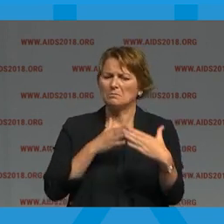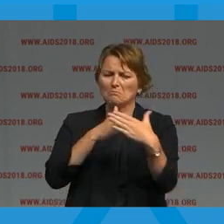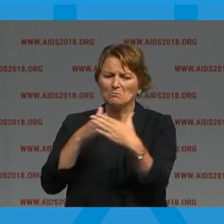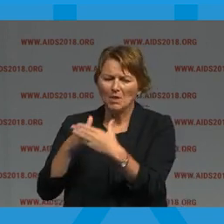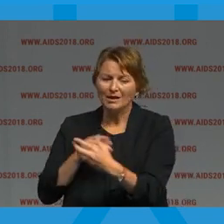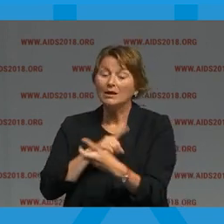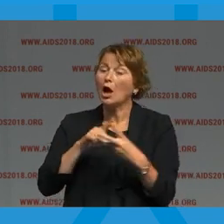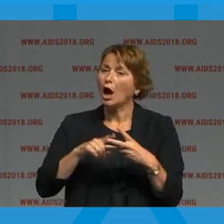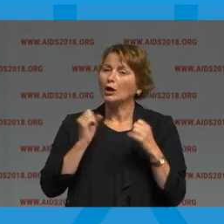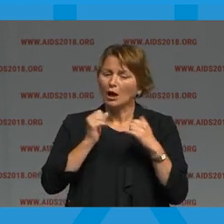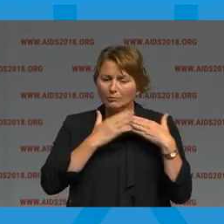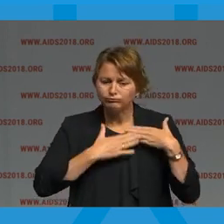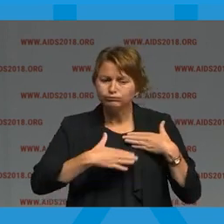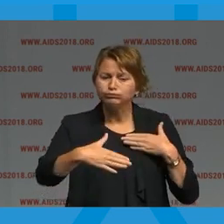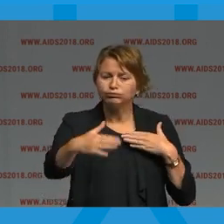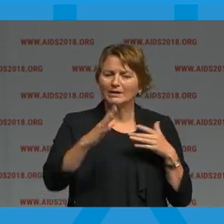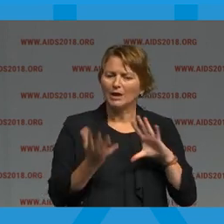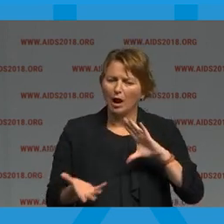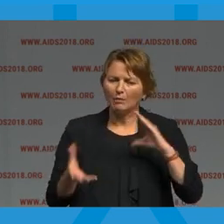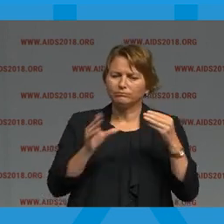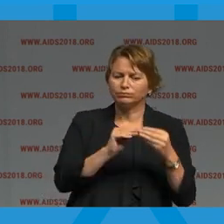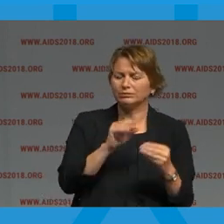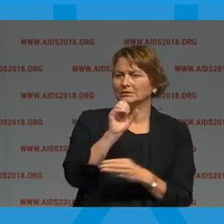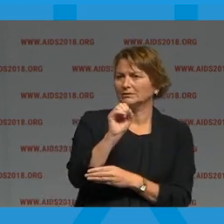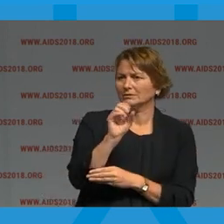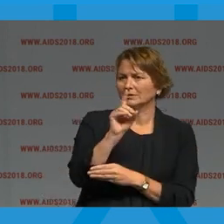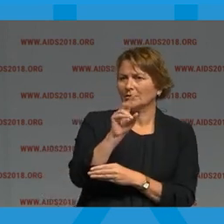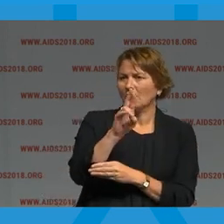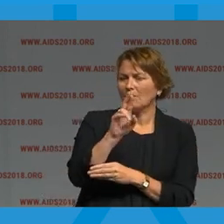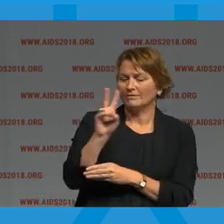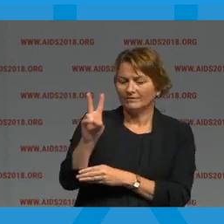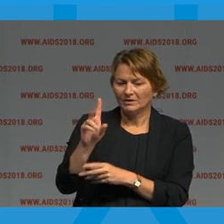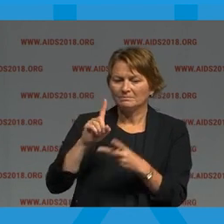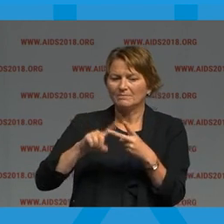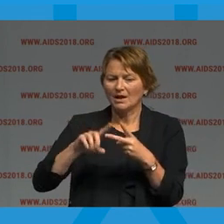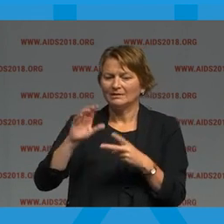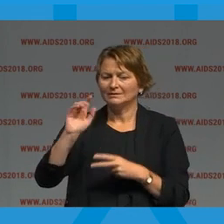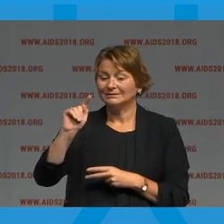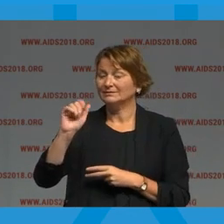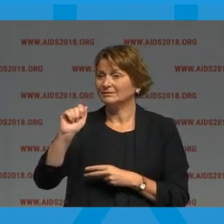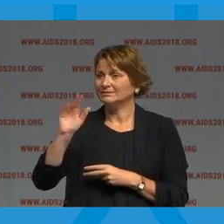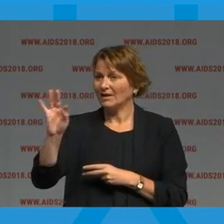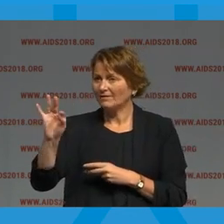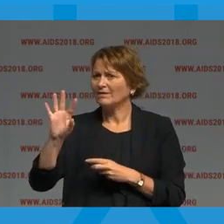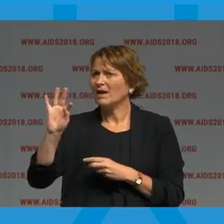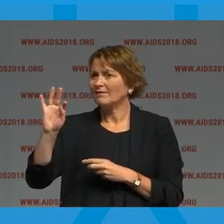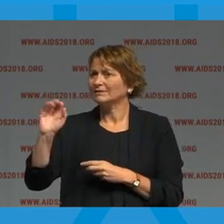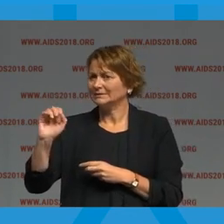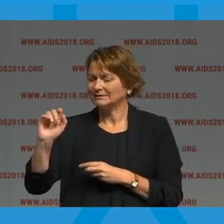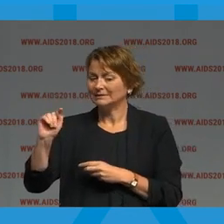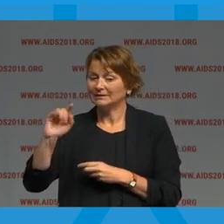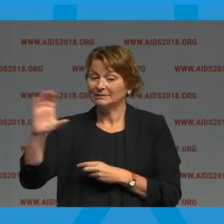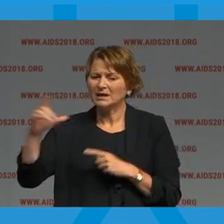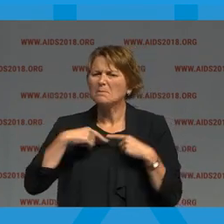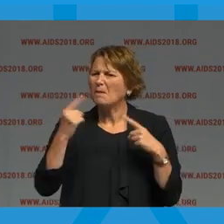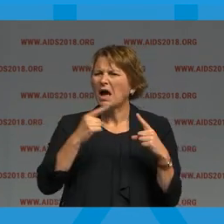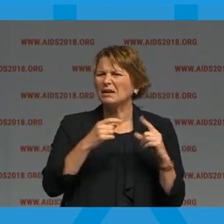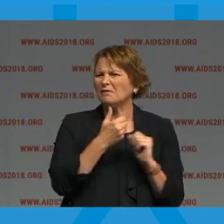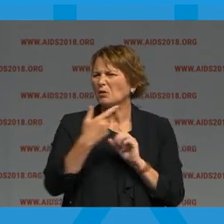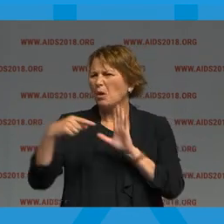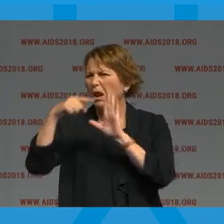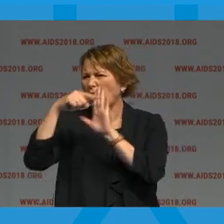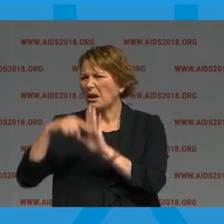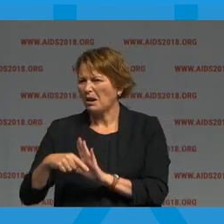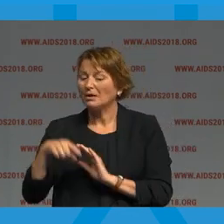now a new fixed-dose combination of TAF, FTC, and darunavir, ritonavir. But we also see several disadvantages in terms